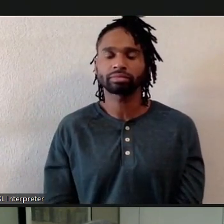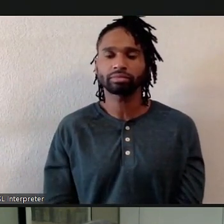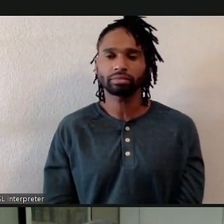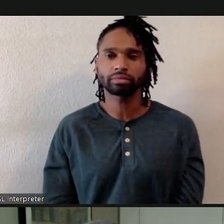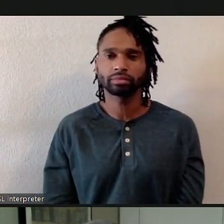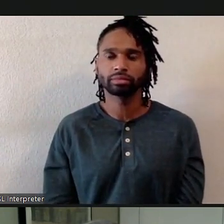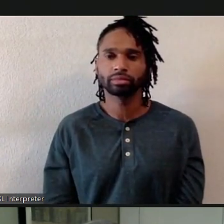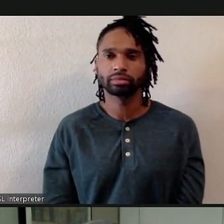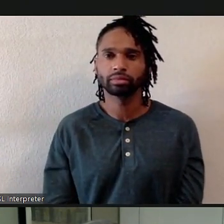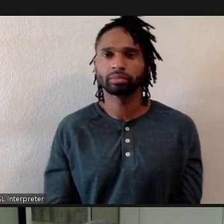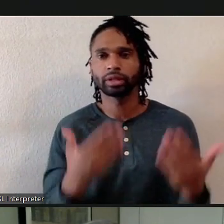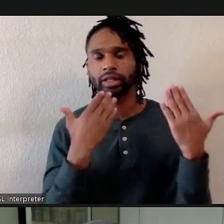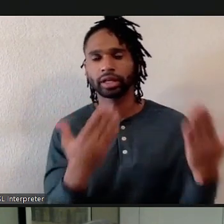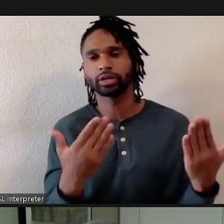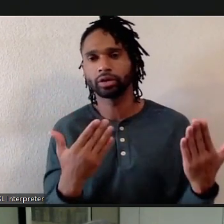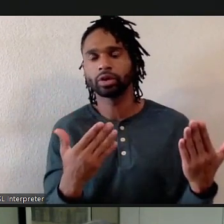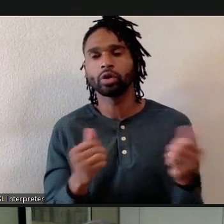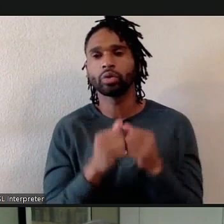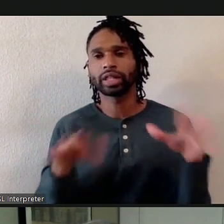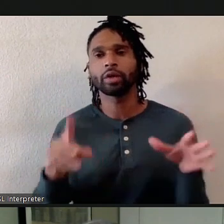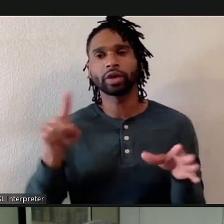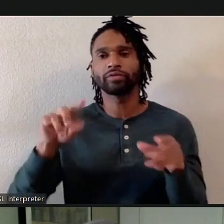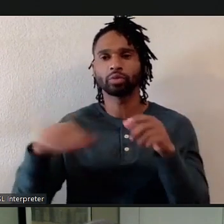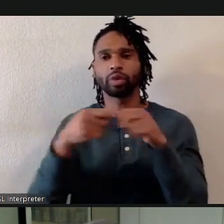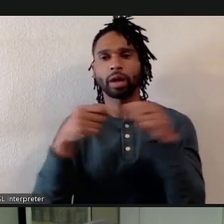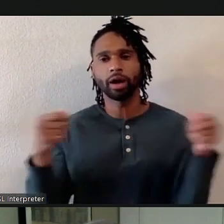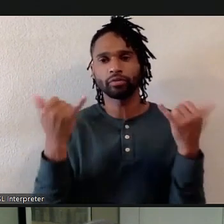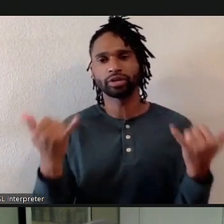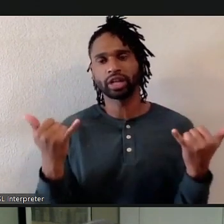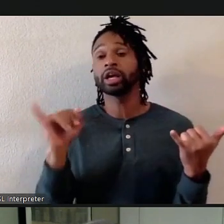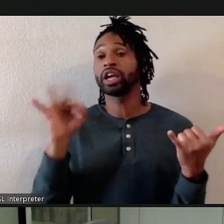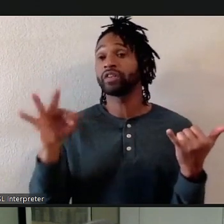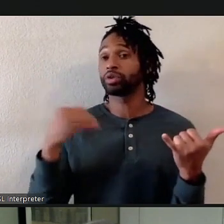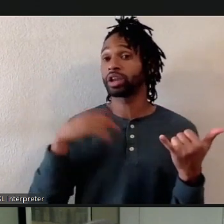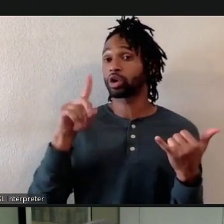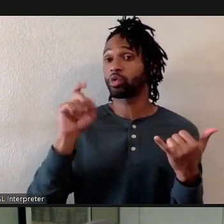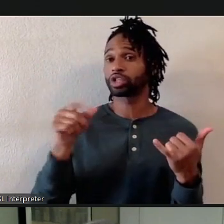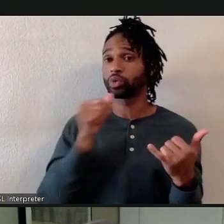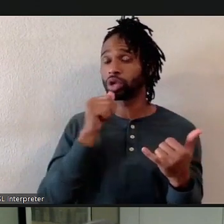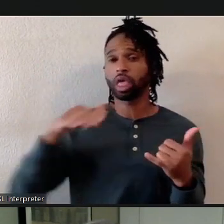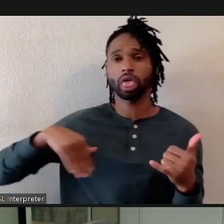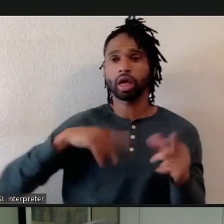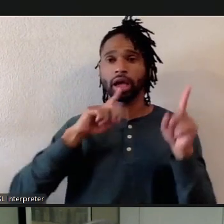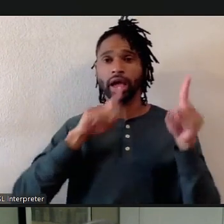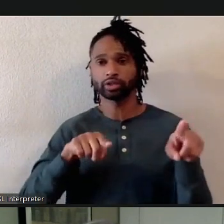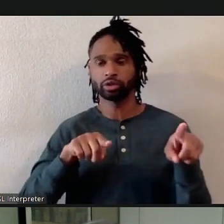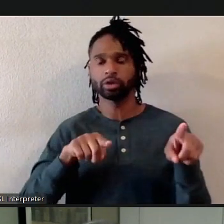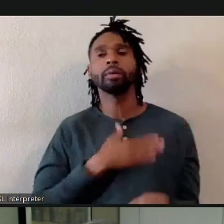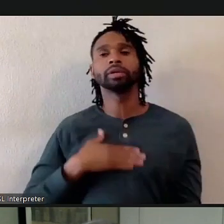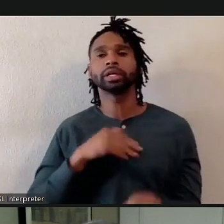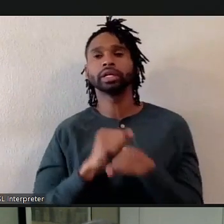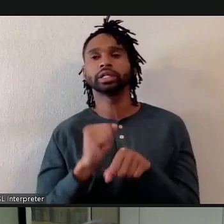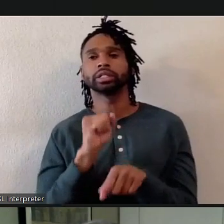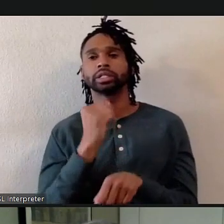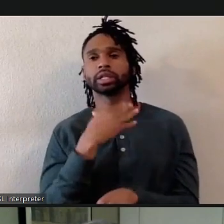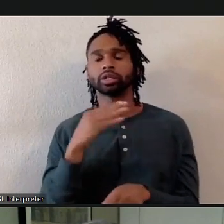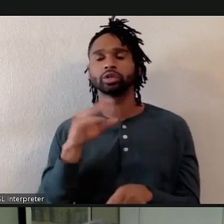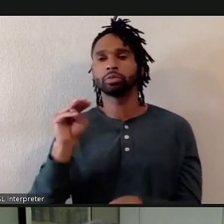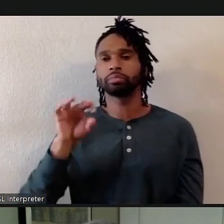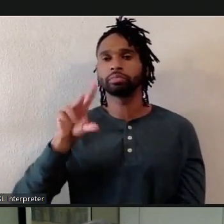Great, thank you. And so with that, we do have to wrap up for today. If you did have a question that we didn't get a chance to answer, please send it to